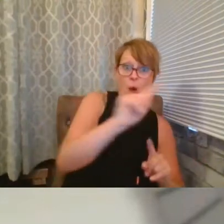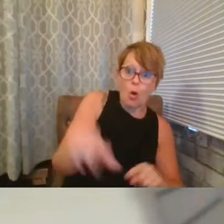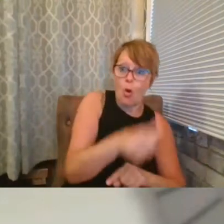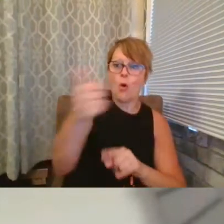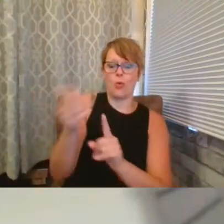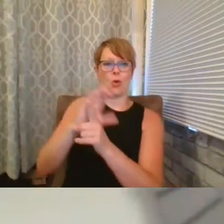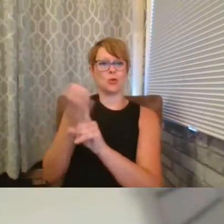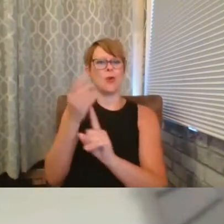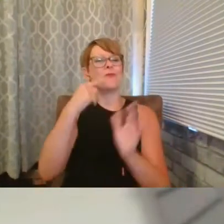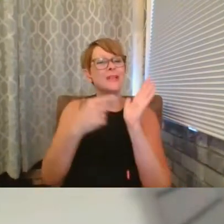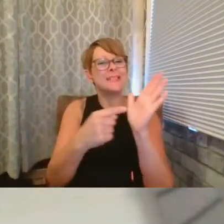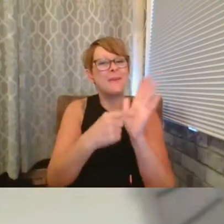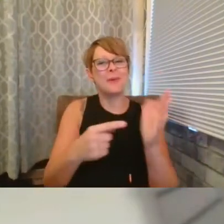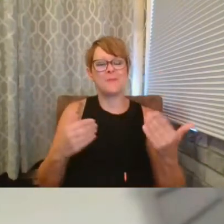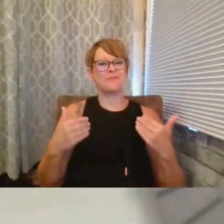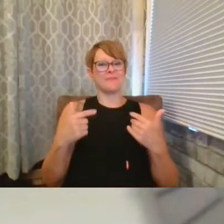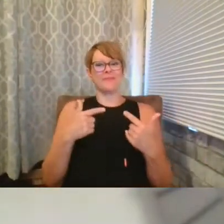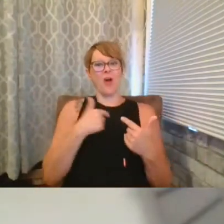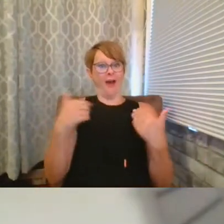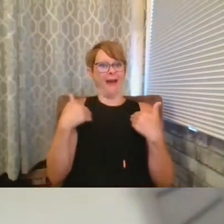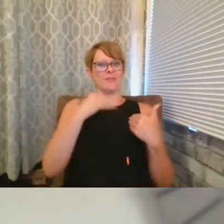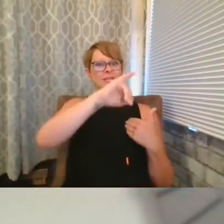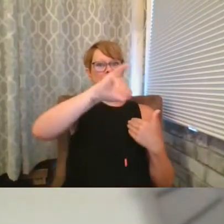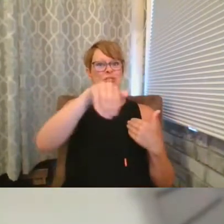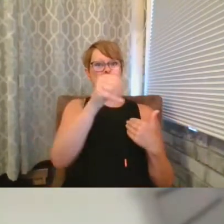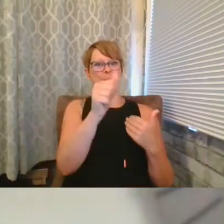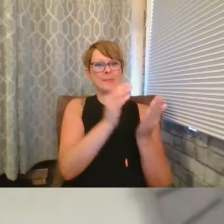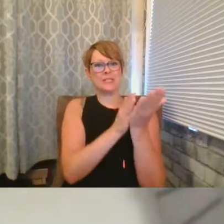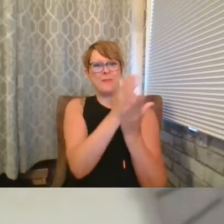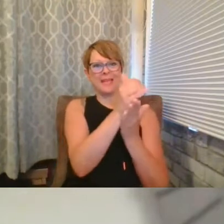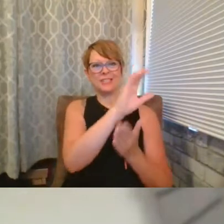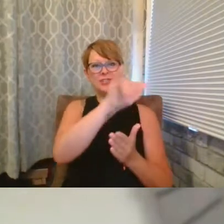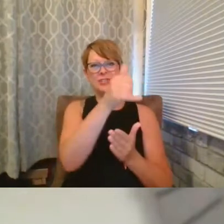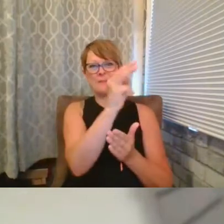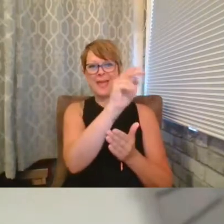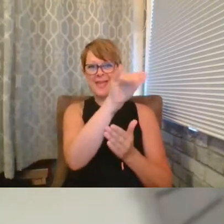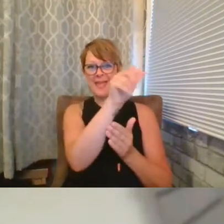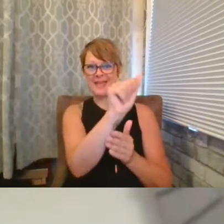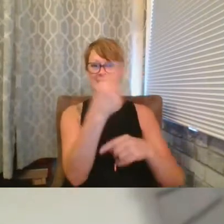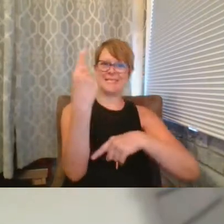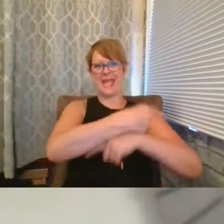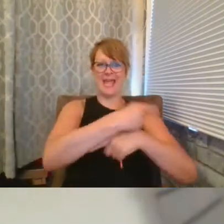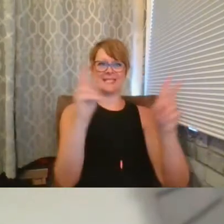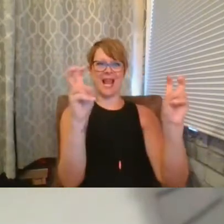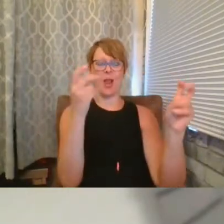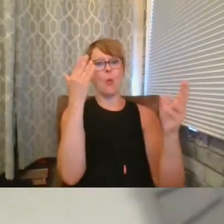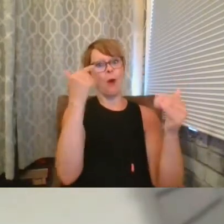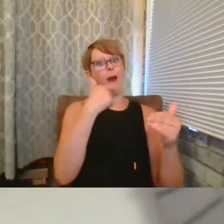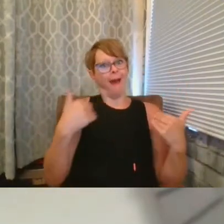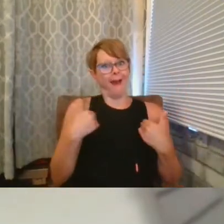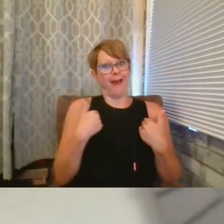had a Jamaican child. I used to do Jamaican days where they could wear their clothes, they could dance, their music. Then I